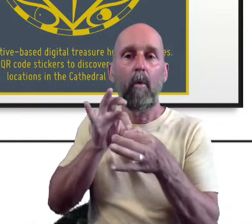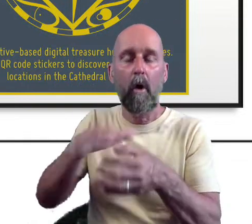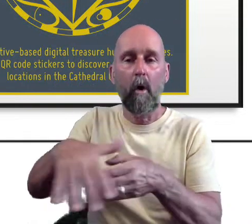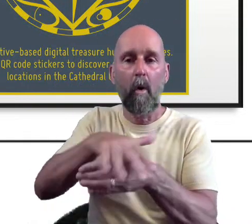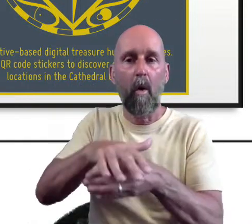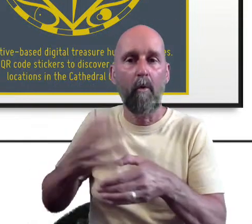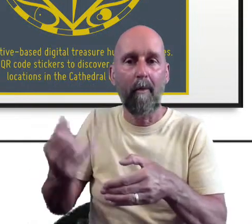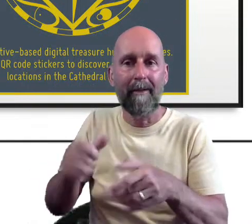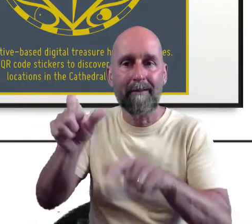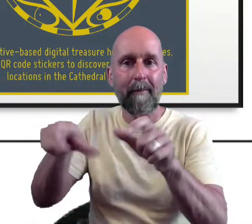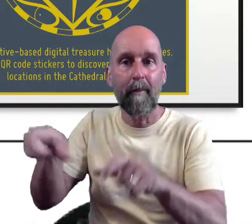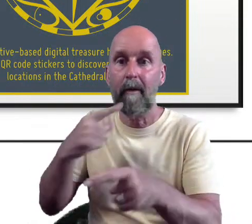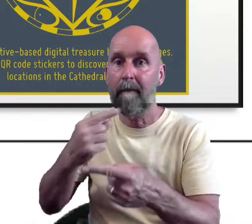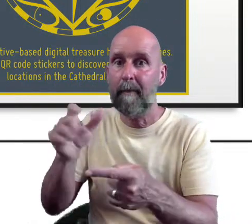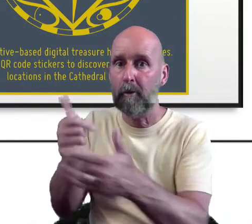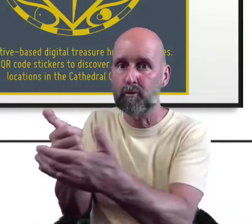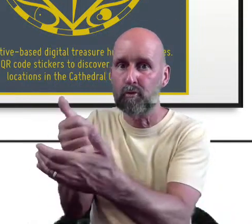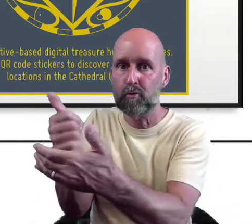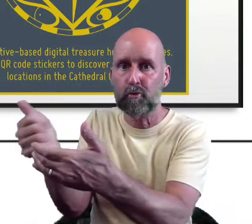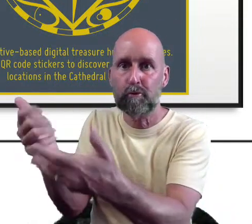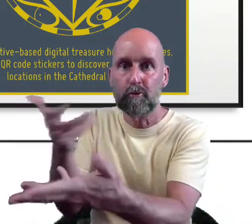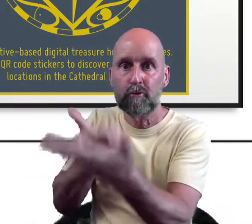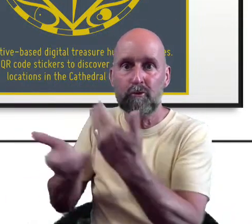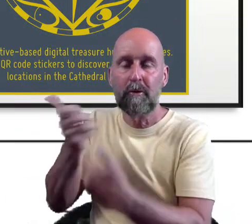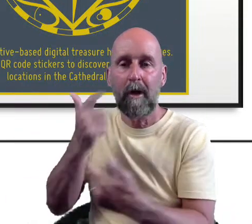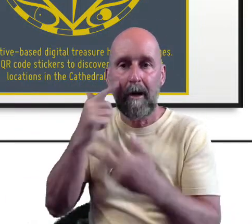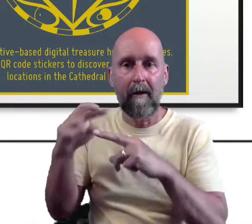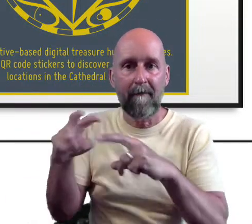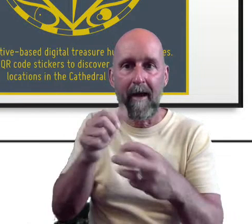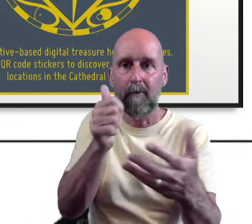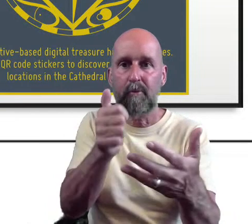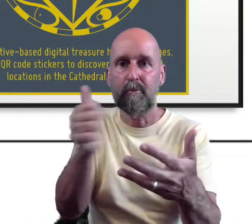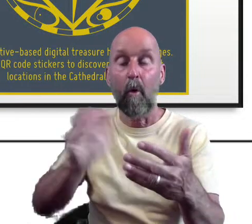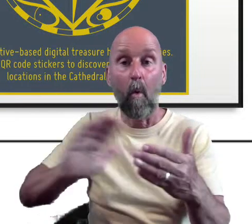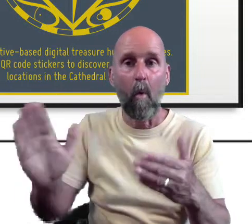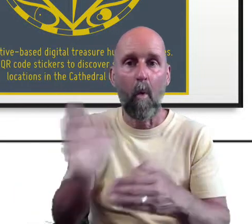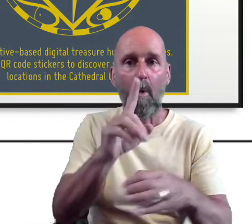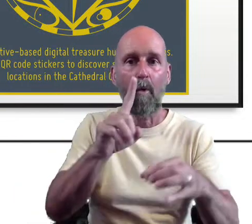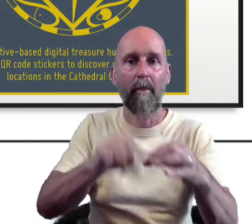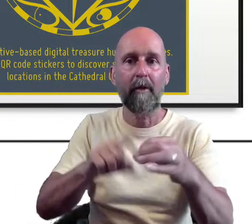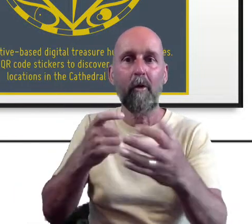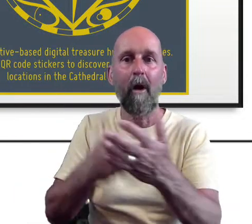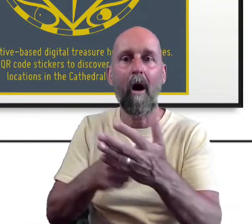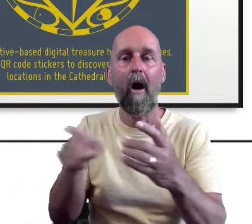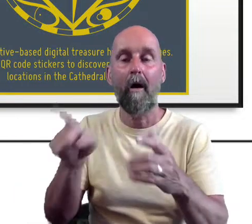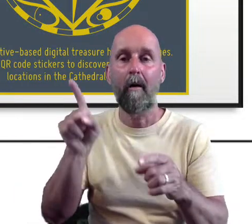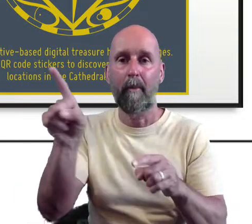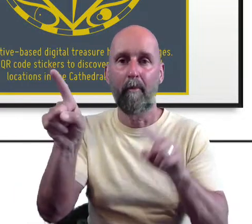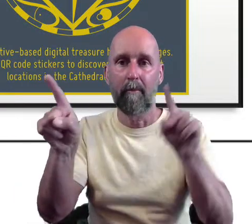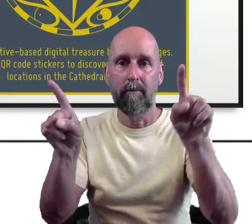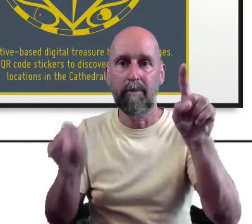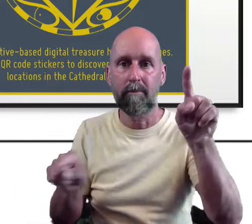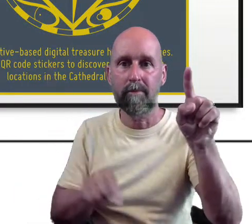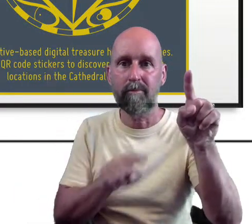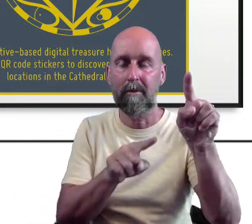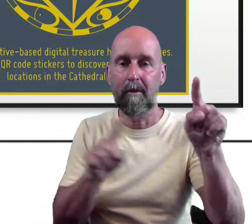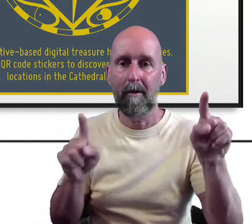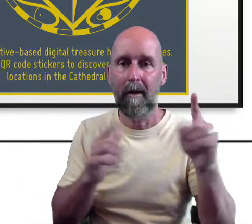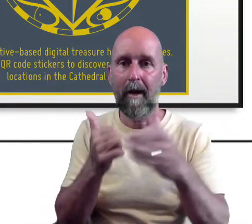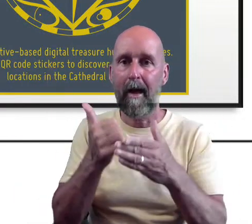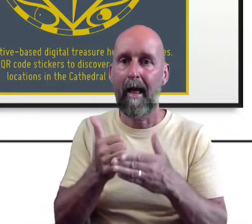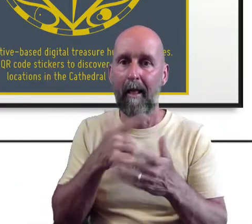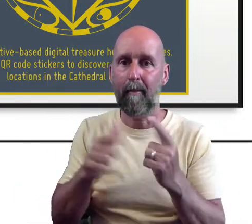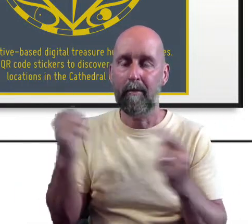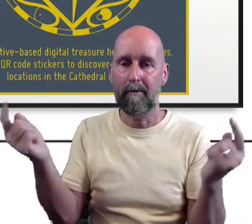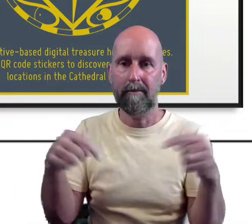information they provide, players must find and scan all the QR code triangulation markers to help recalibrate Mia's